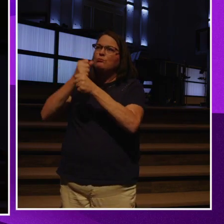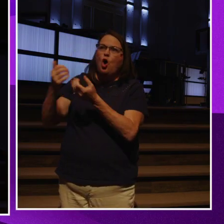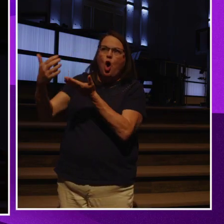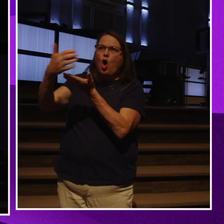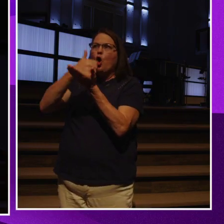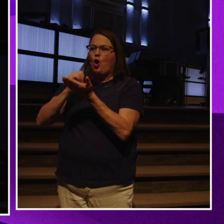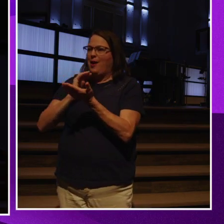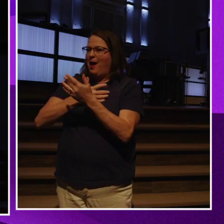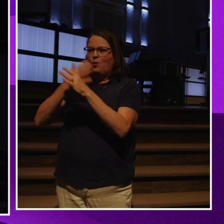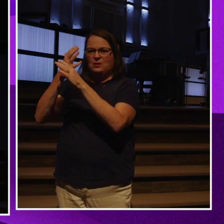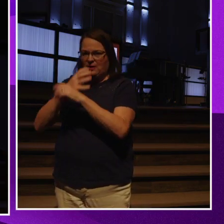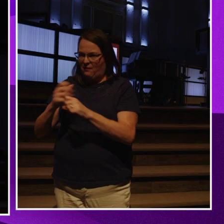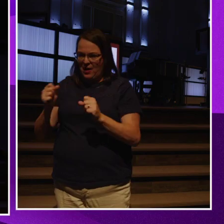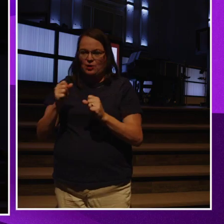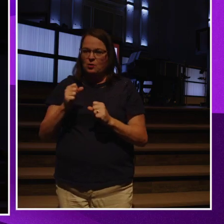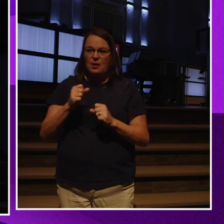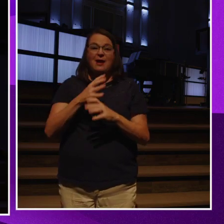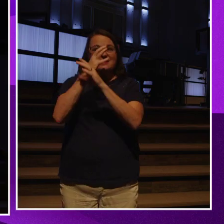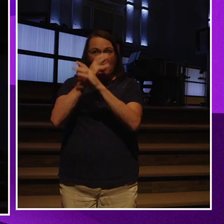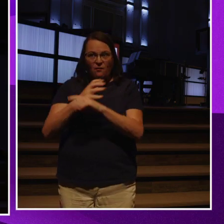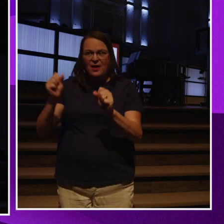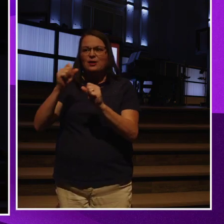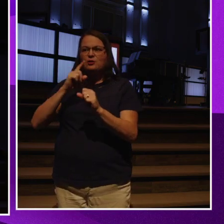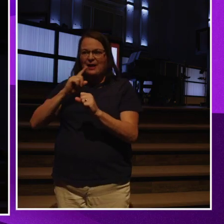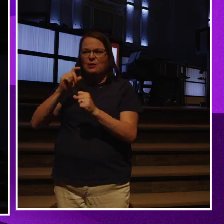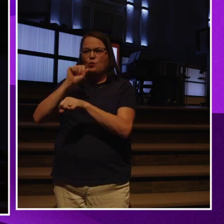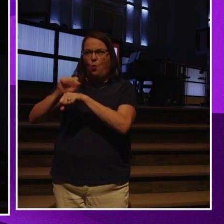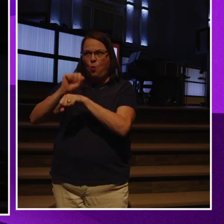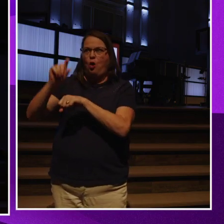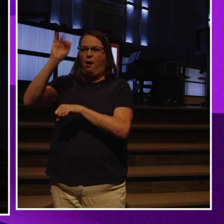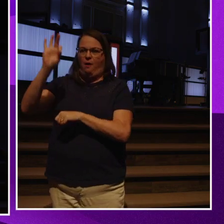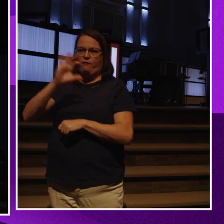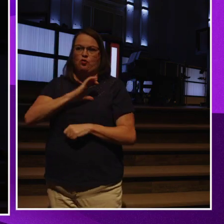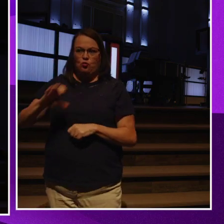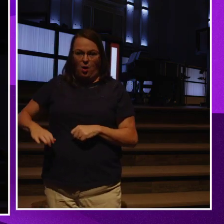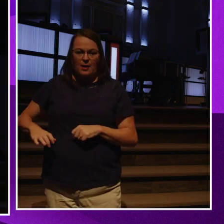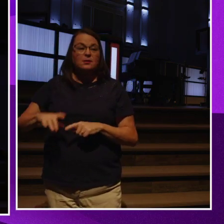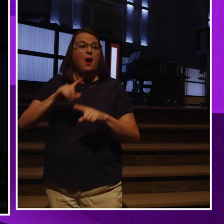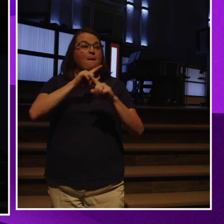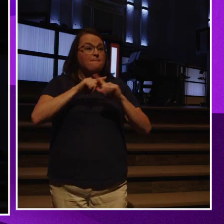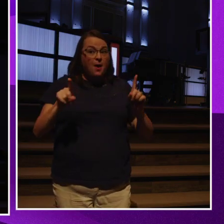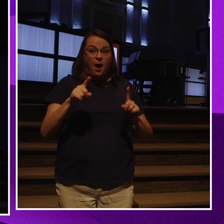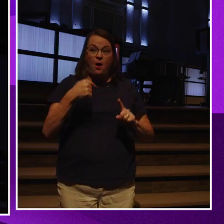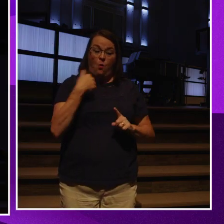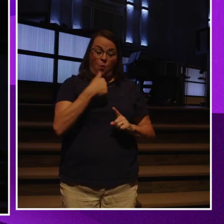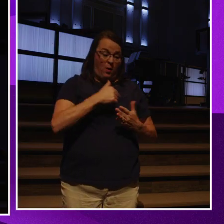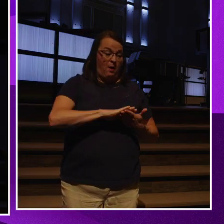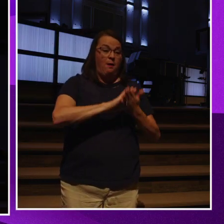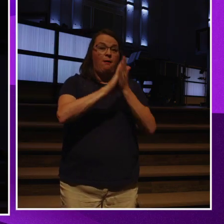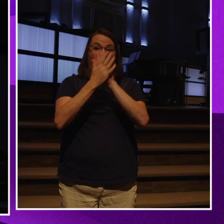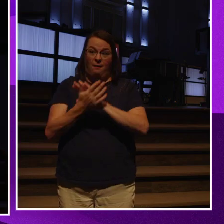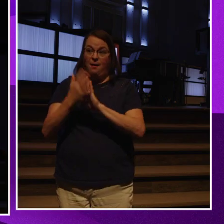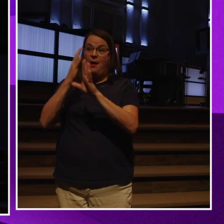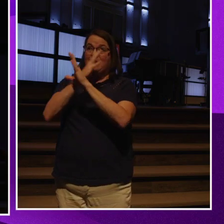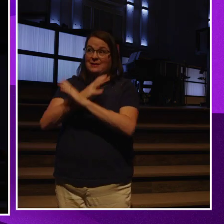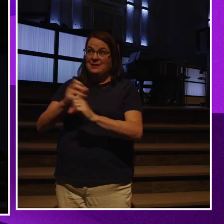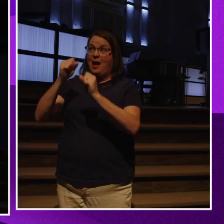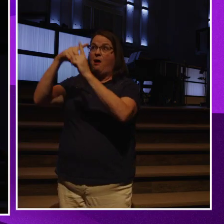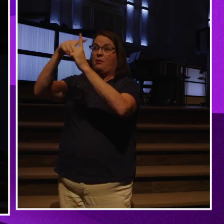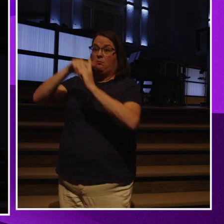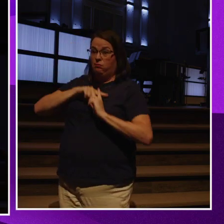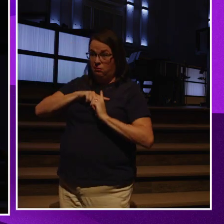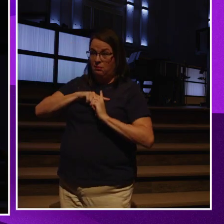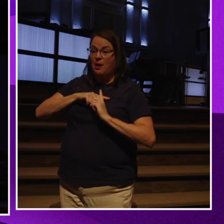wholly a work of Christ. But once we come to know him as Savior, there is work for us to